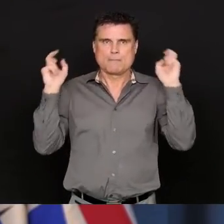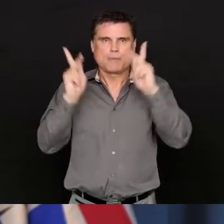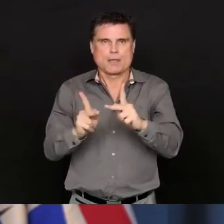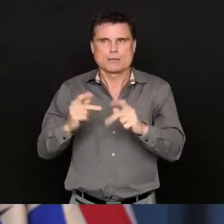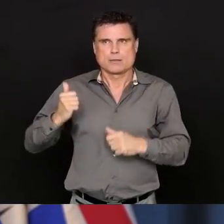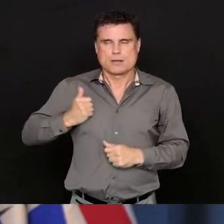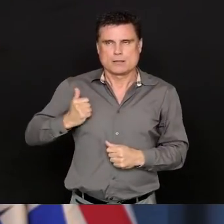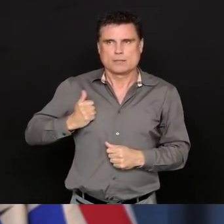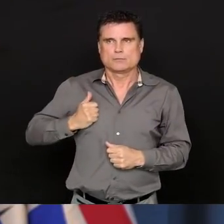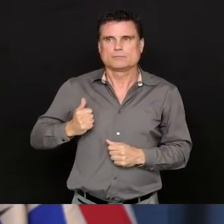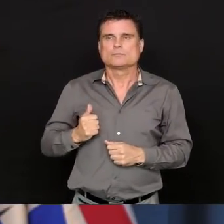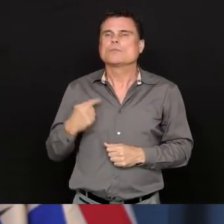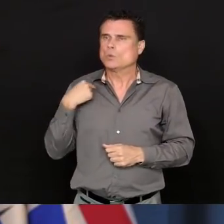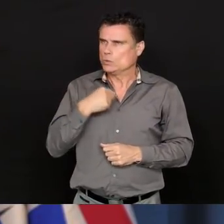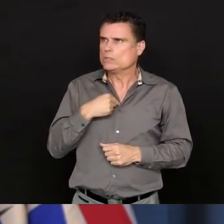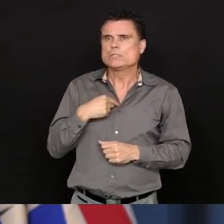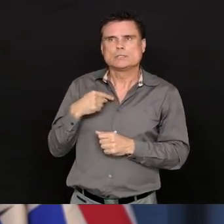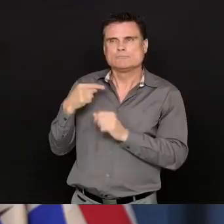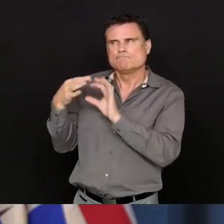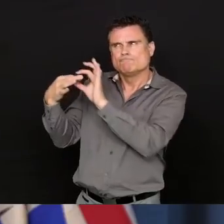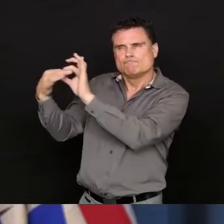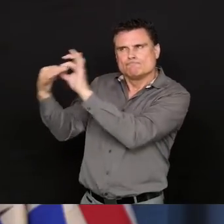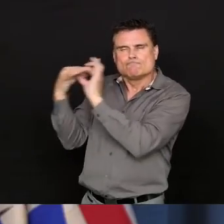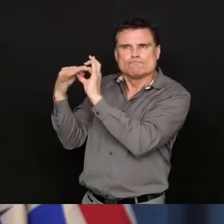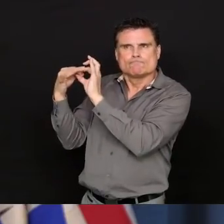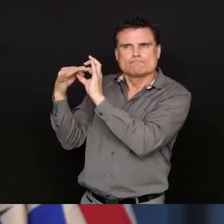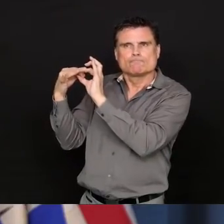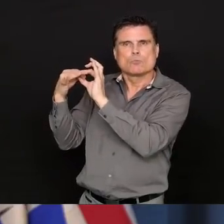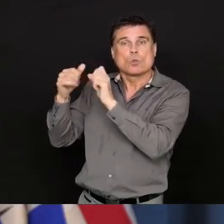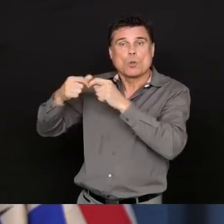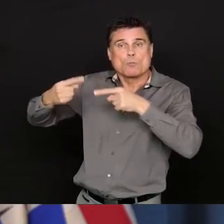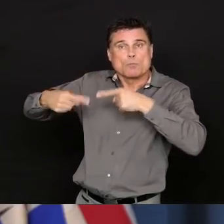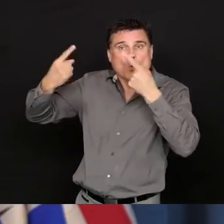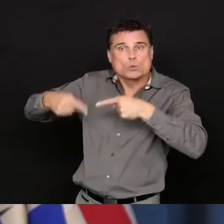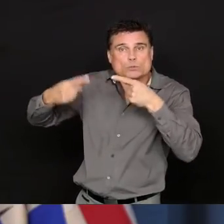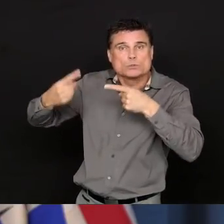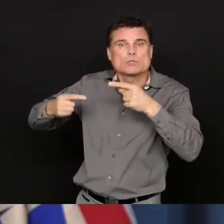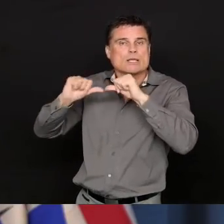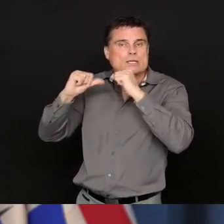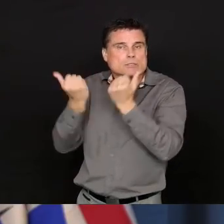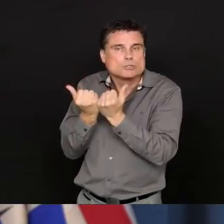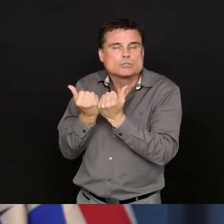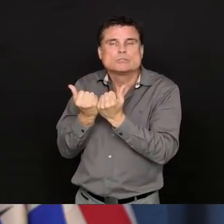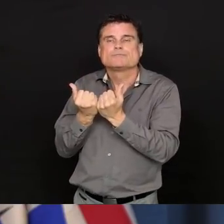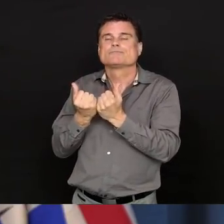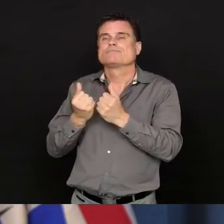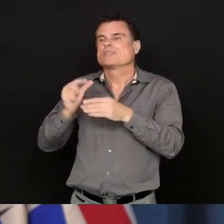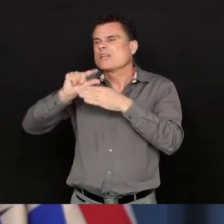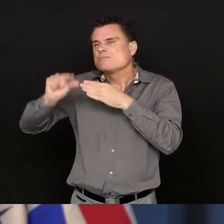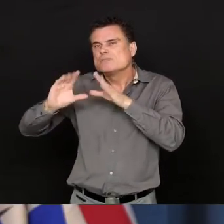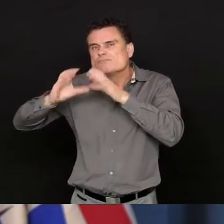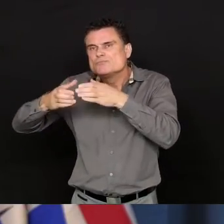Services Agency, around what will happen for those people in particular.